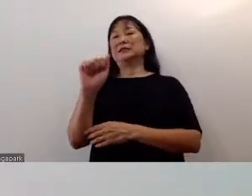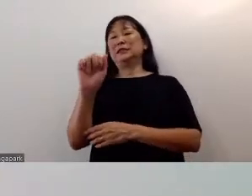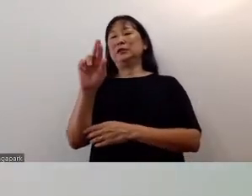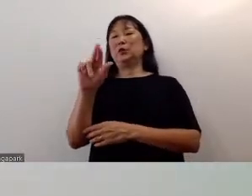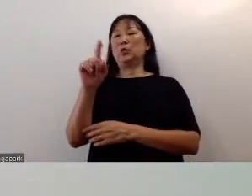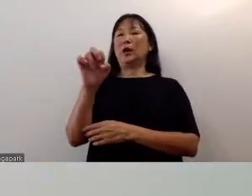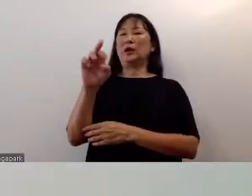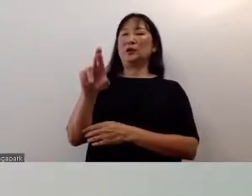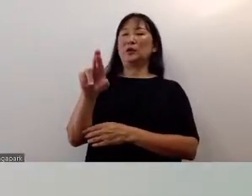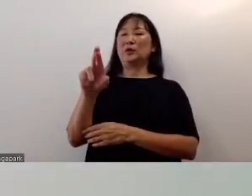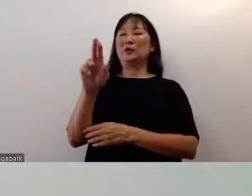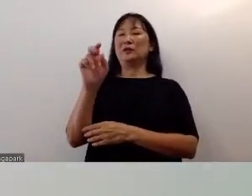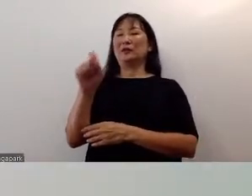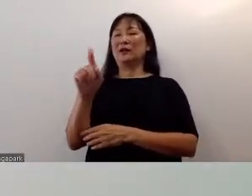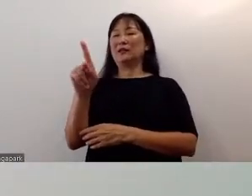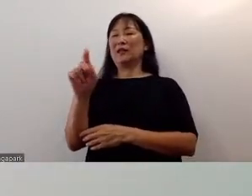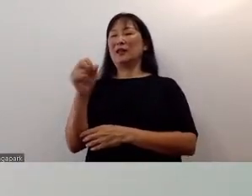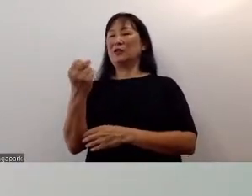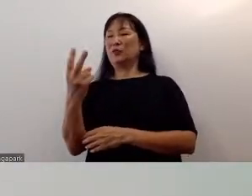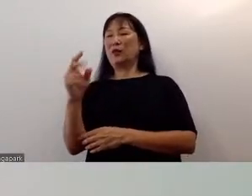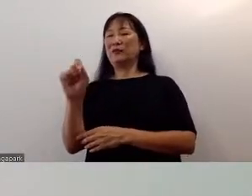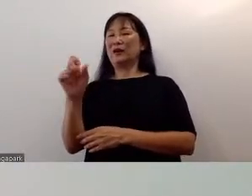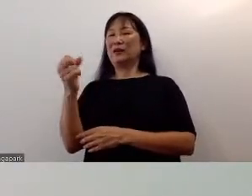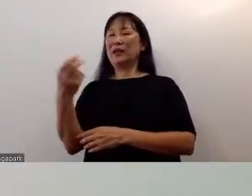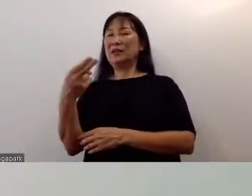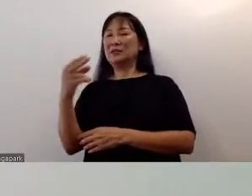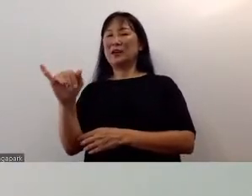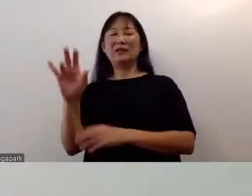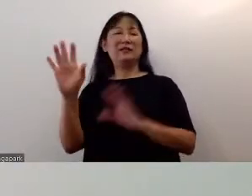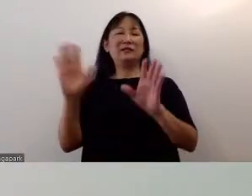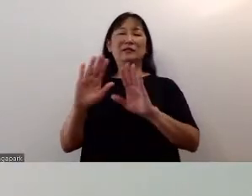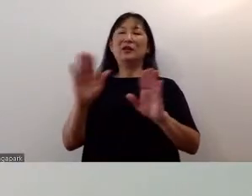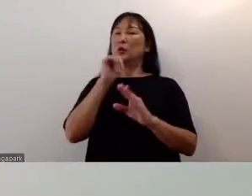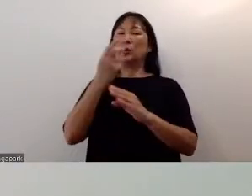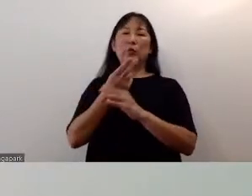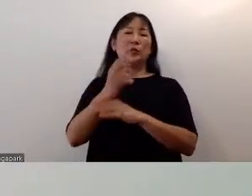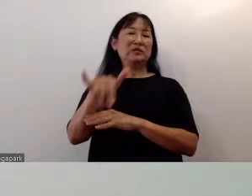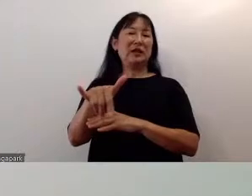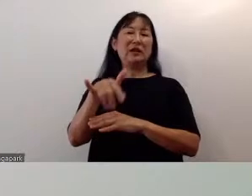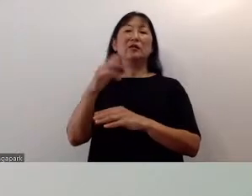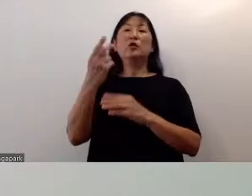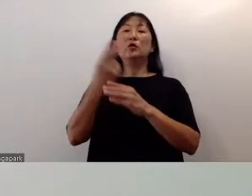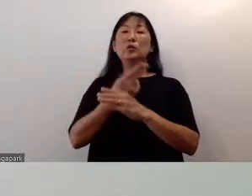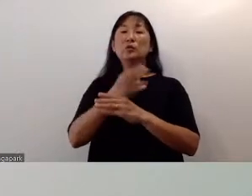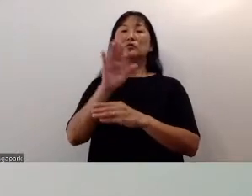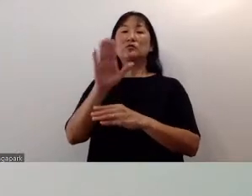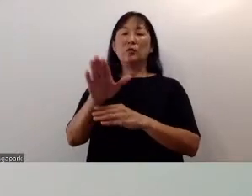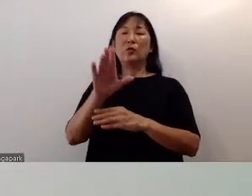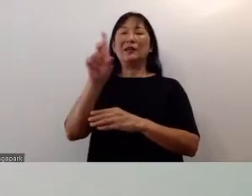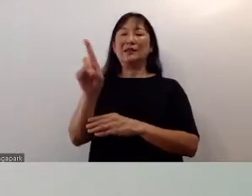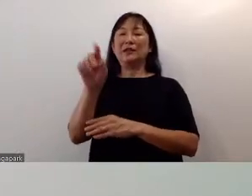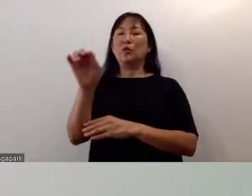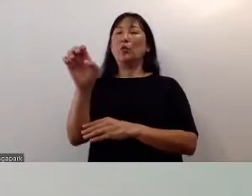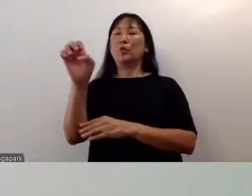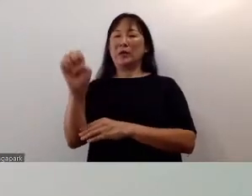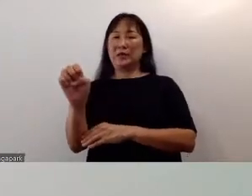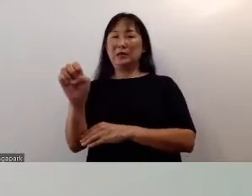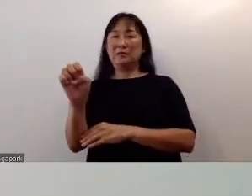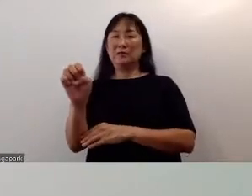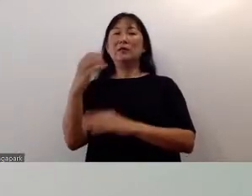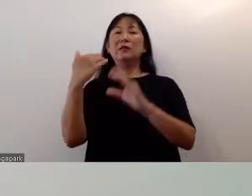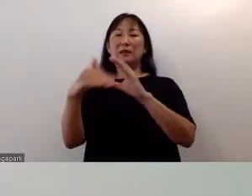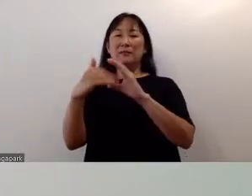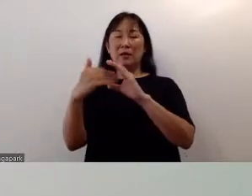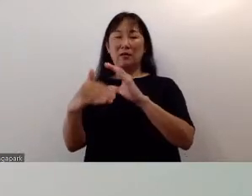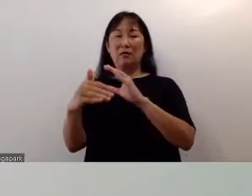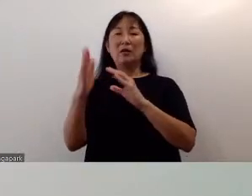cwriter.k12.hi.us. You need to access the original main DOE Gmail account that you have, and that's where your PDF is going to be